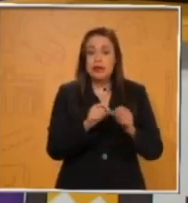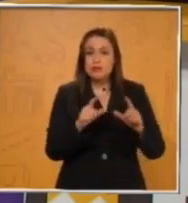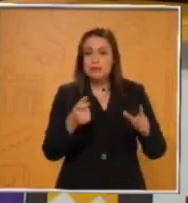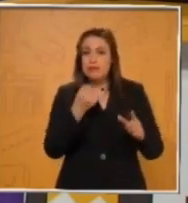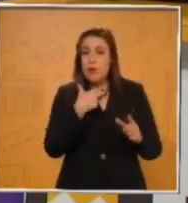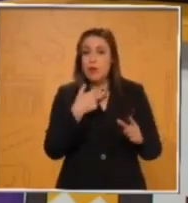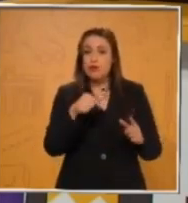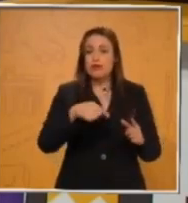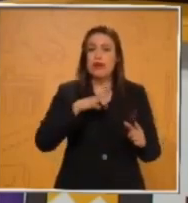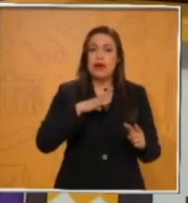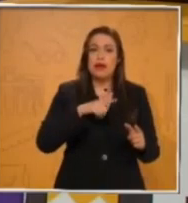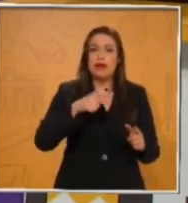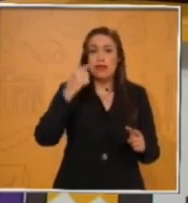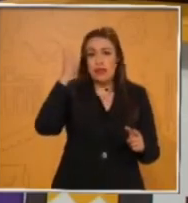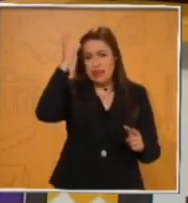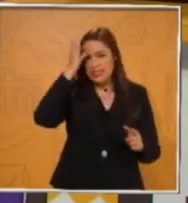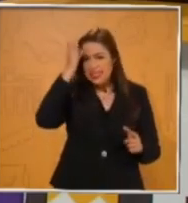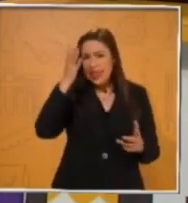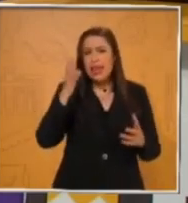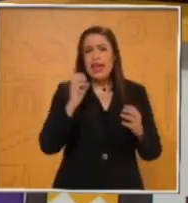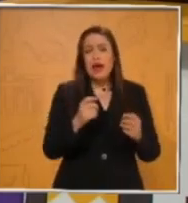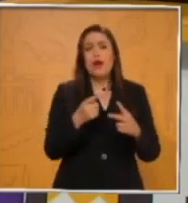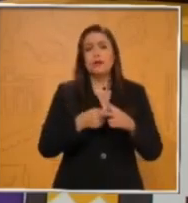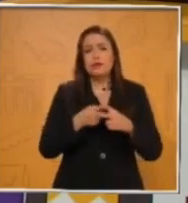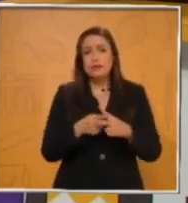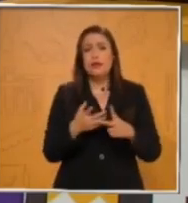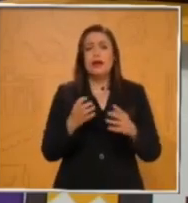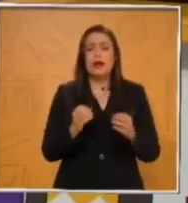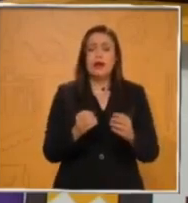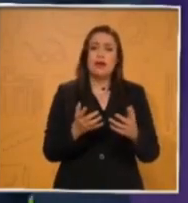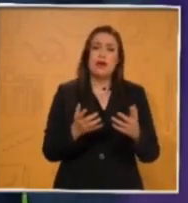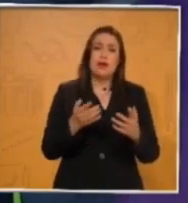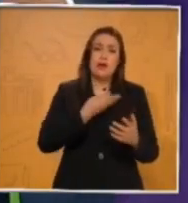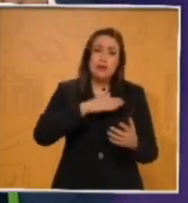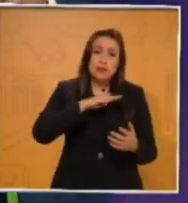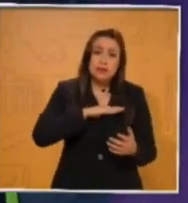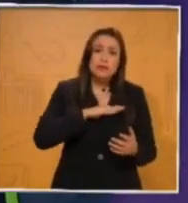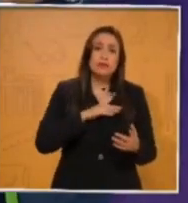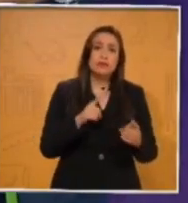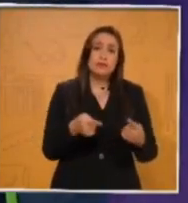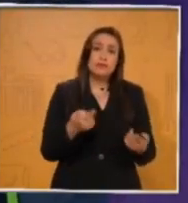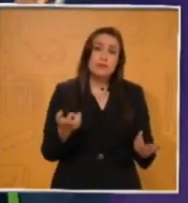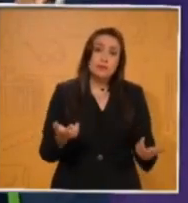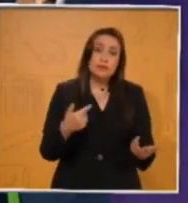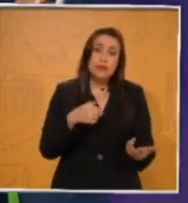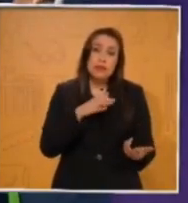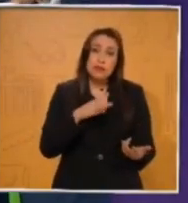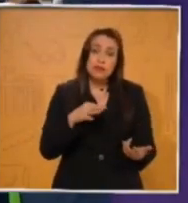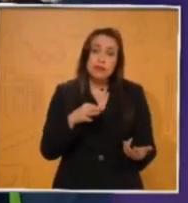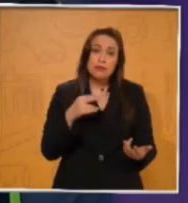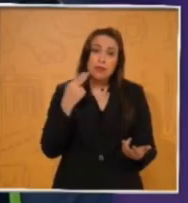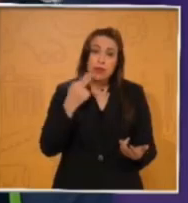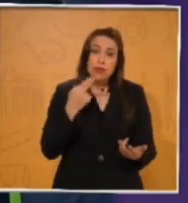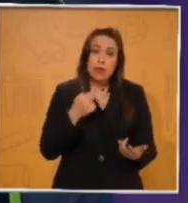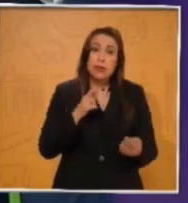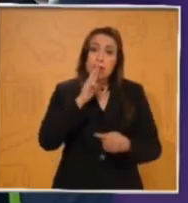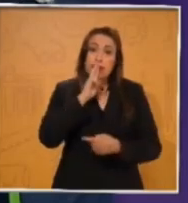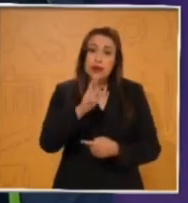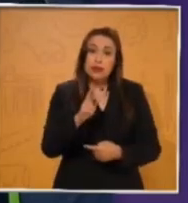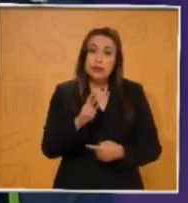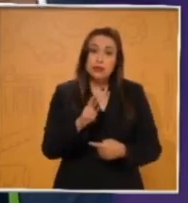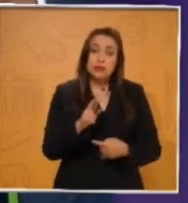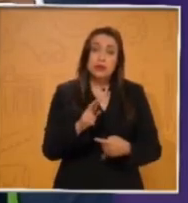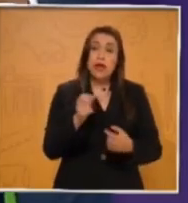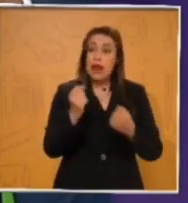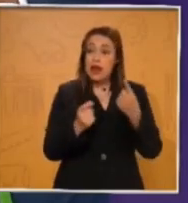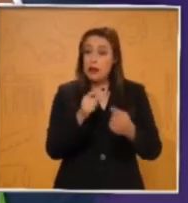from science, from mathematics, and even for Spanish were requesting to you for responding some of